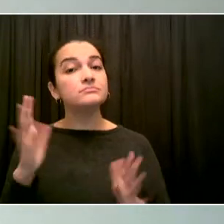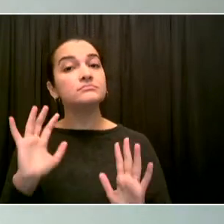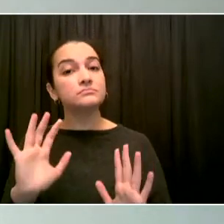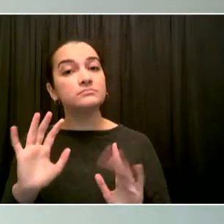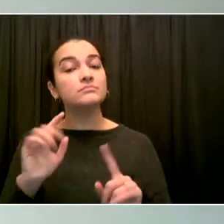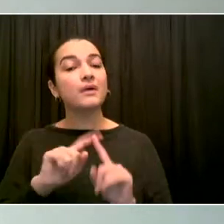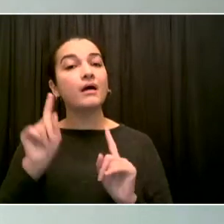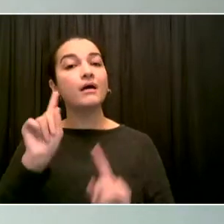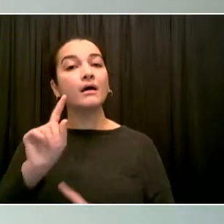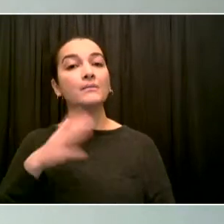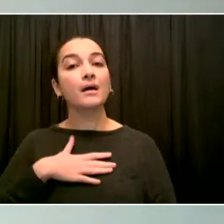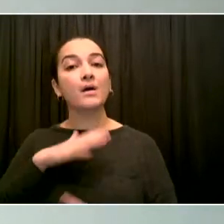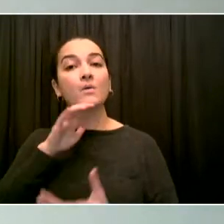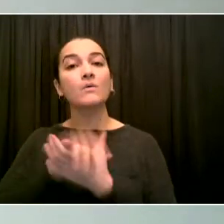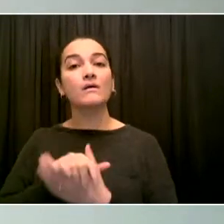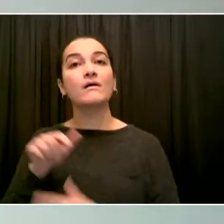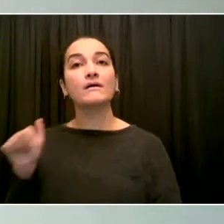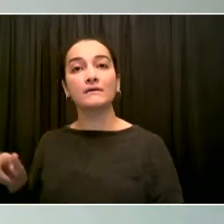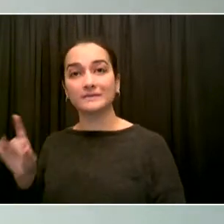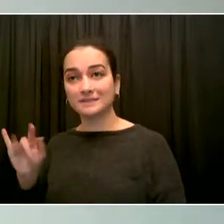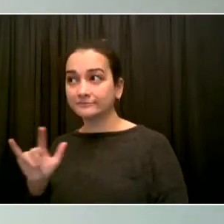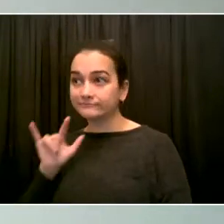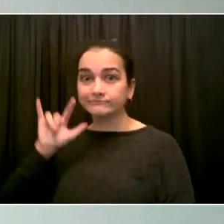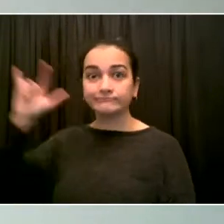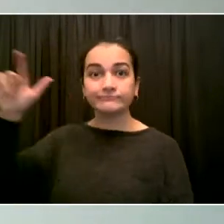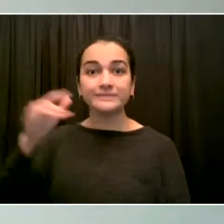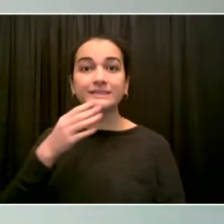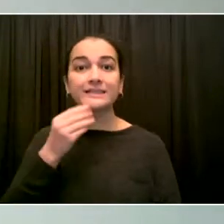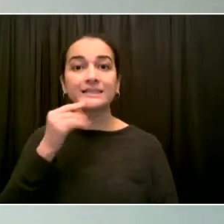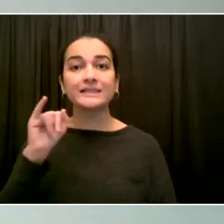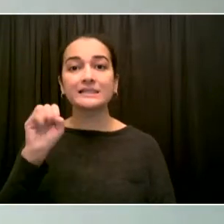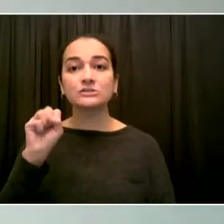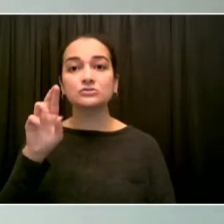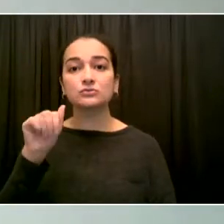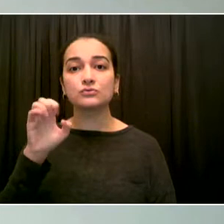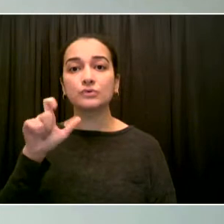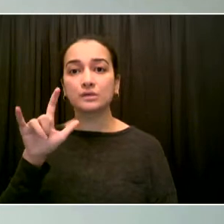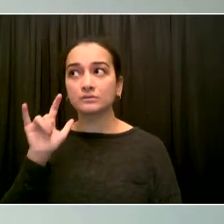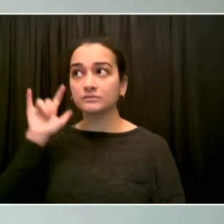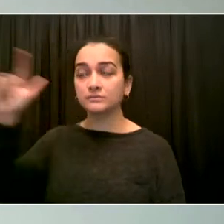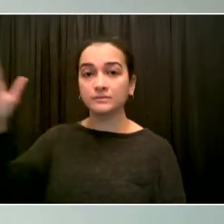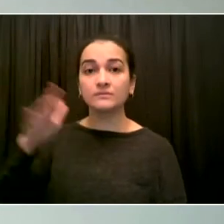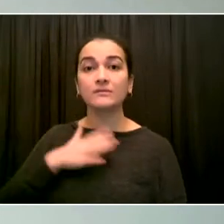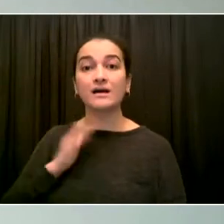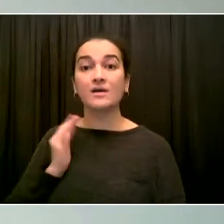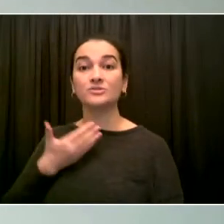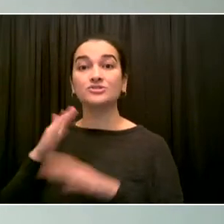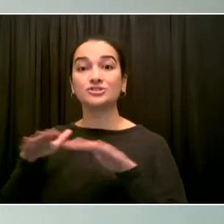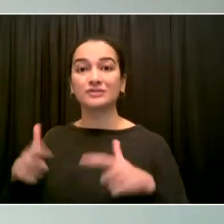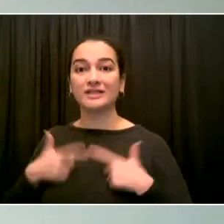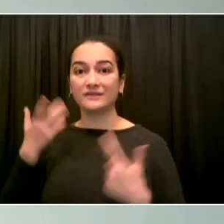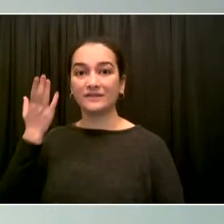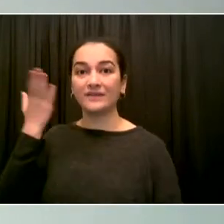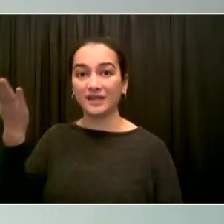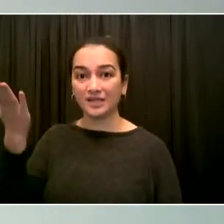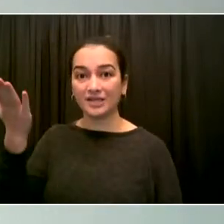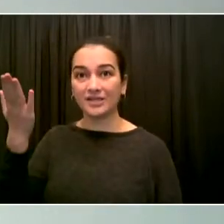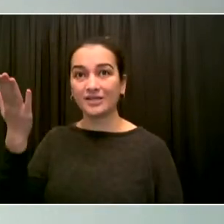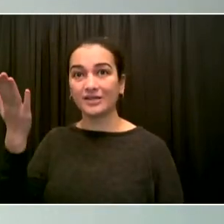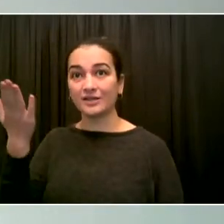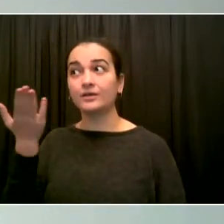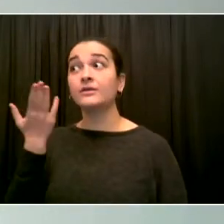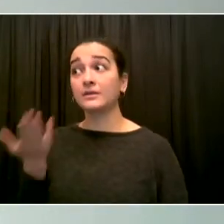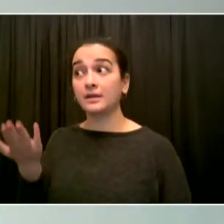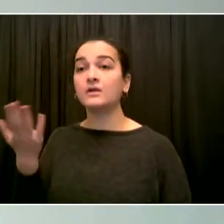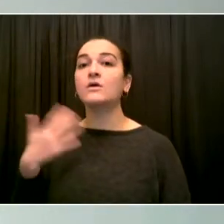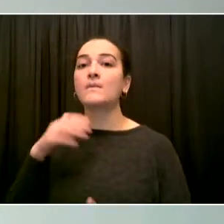there. And we went and got the booster down the block from our house in the city of New York. It was so easy. We went in there. I don't think it took